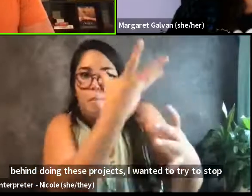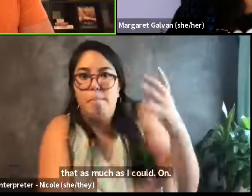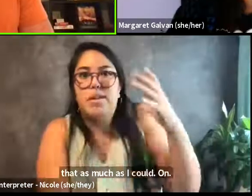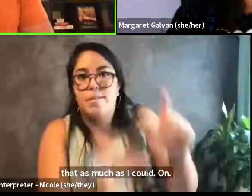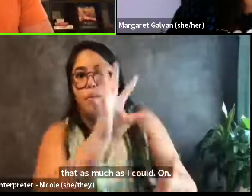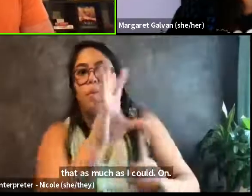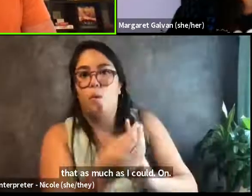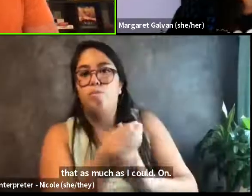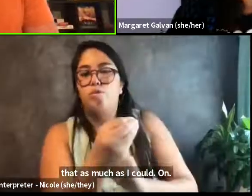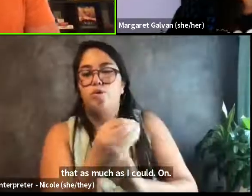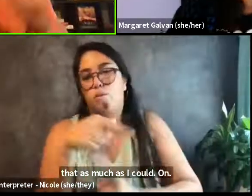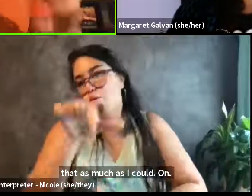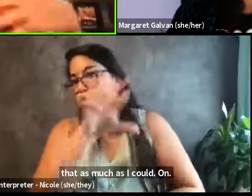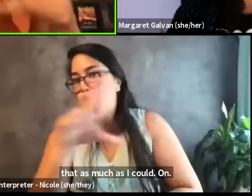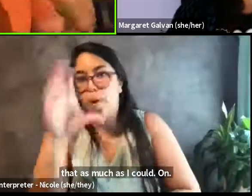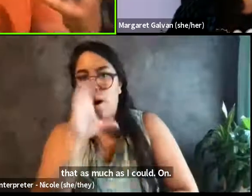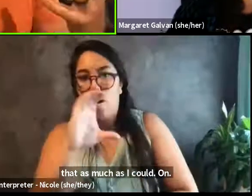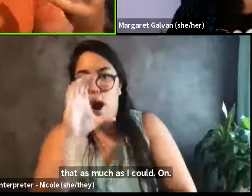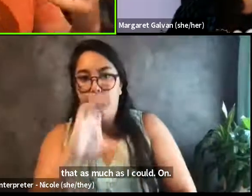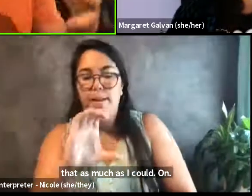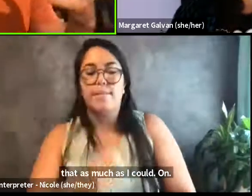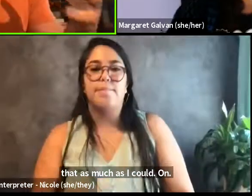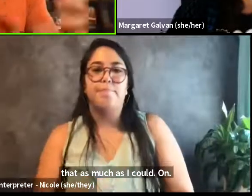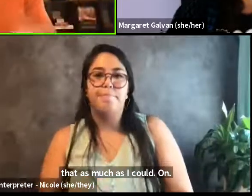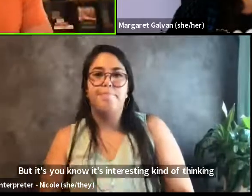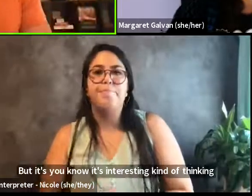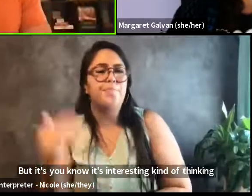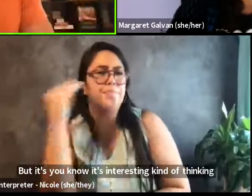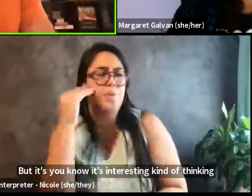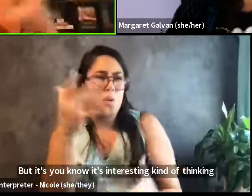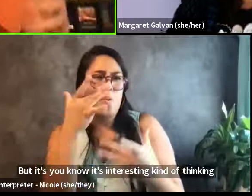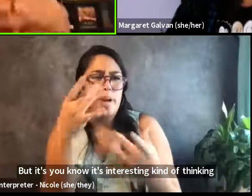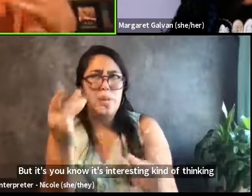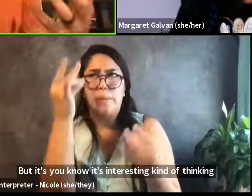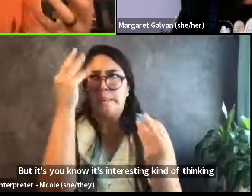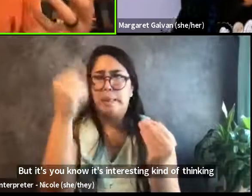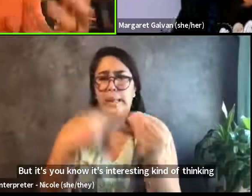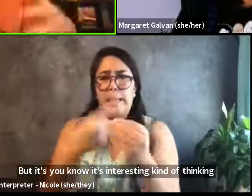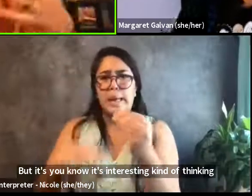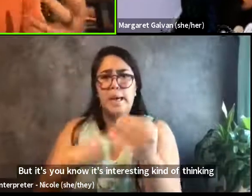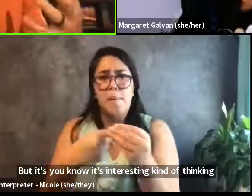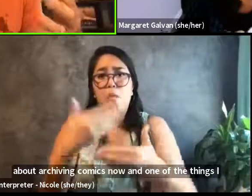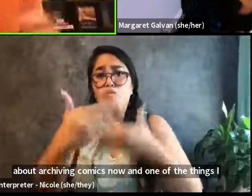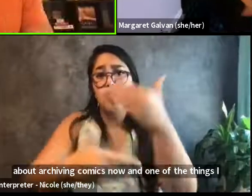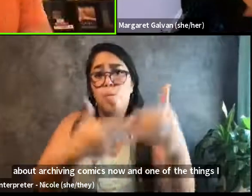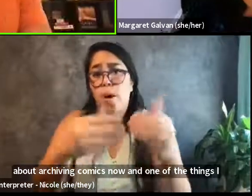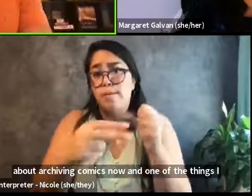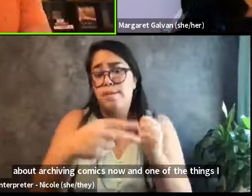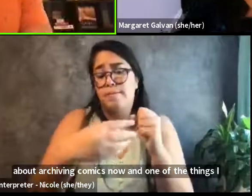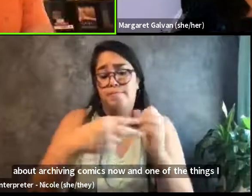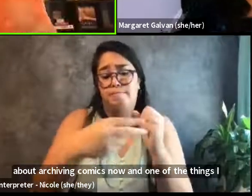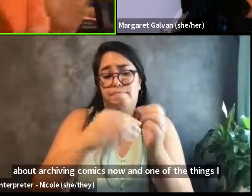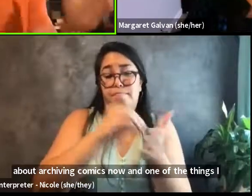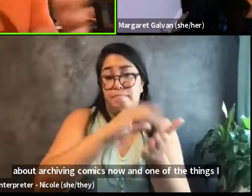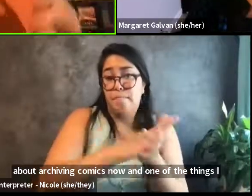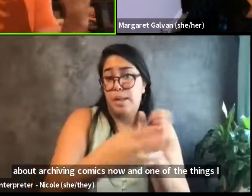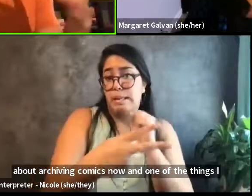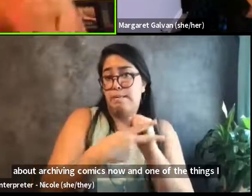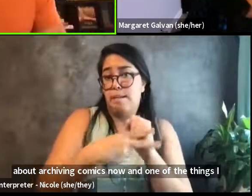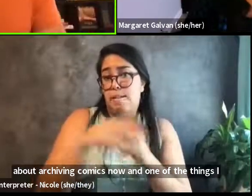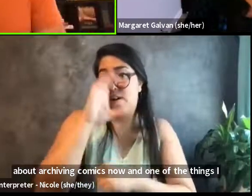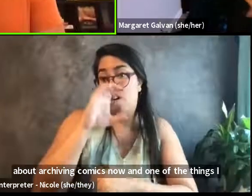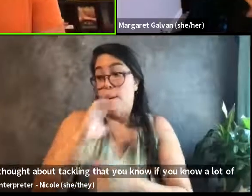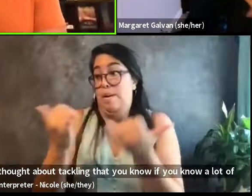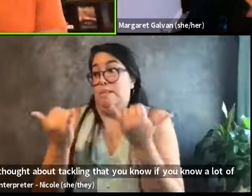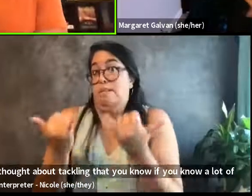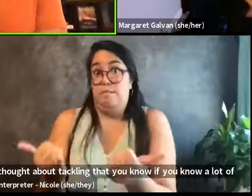it's, you know, it's interesting kind of thinking about archiving comics now. And one of the things I've, I've thought about tackling, you know, if, you know, I have